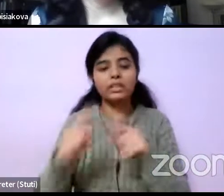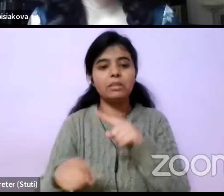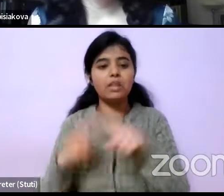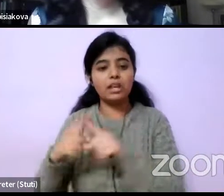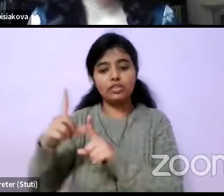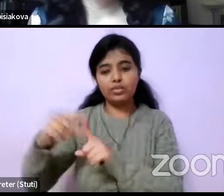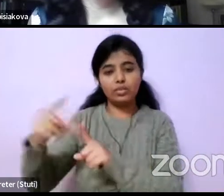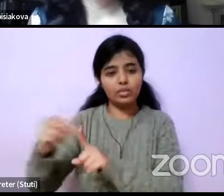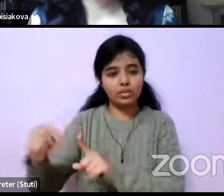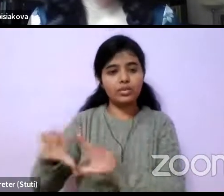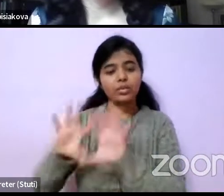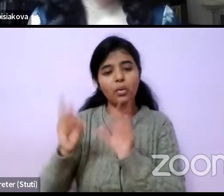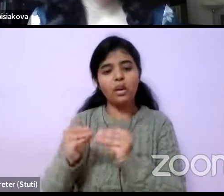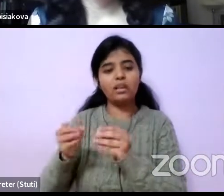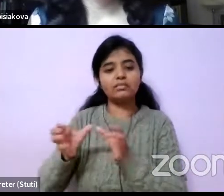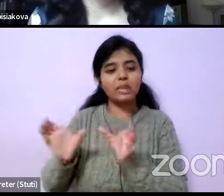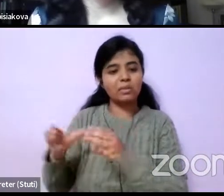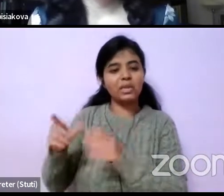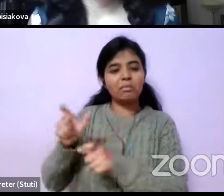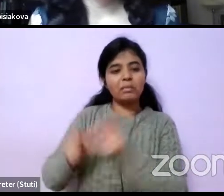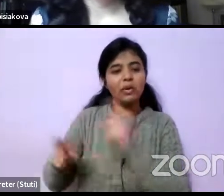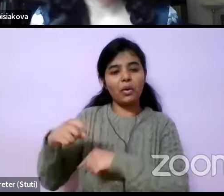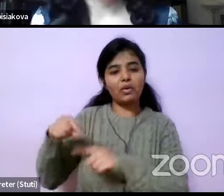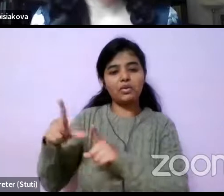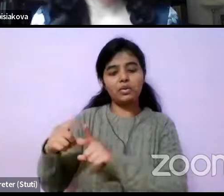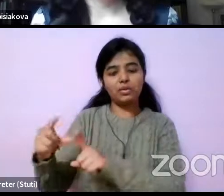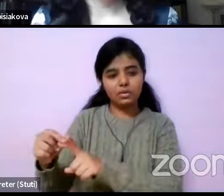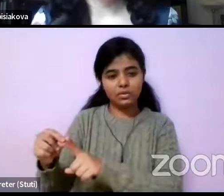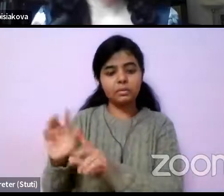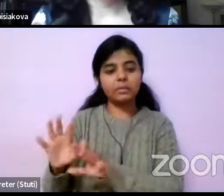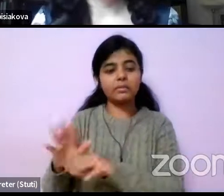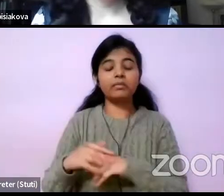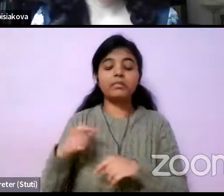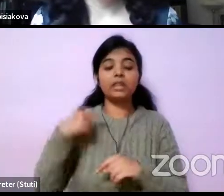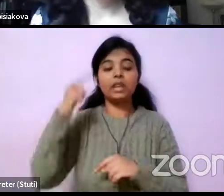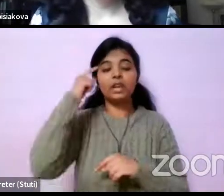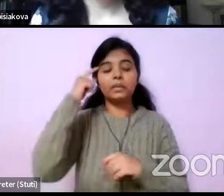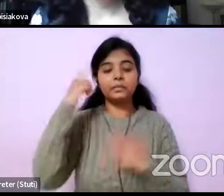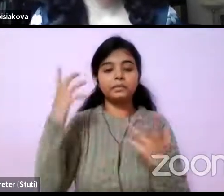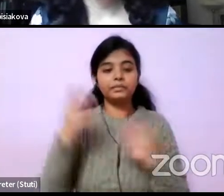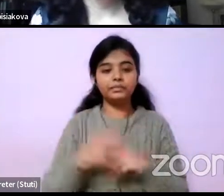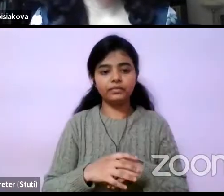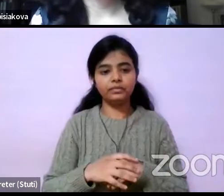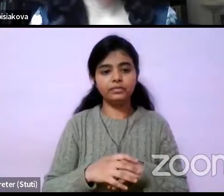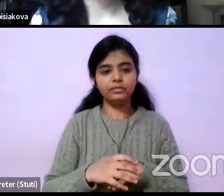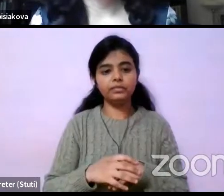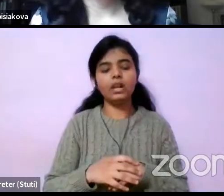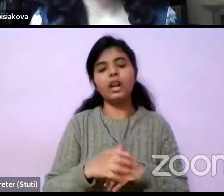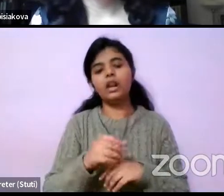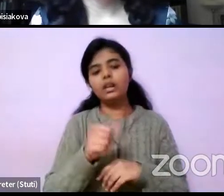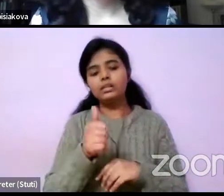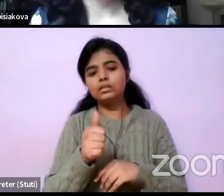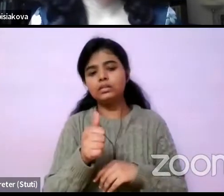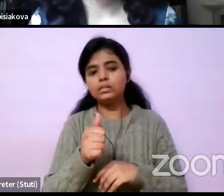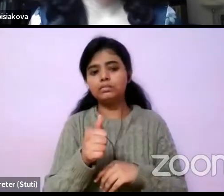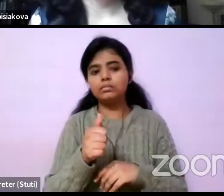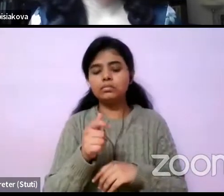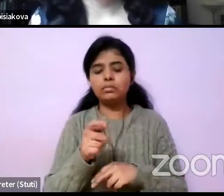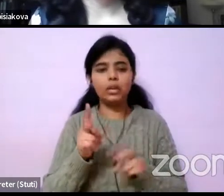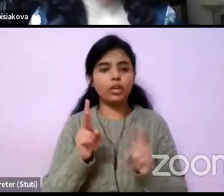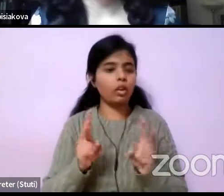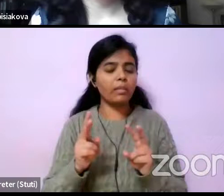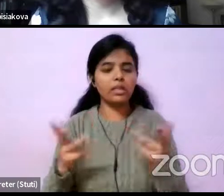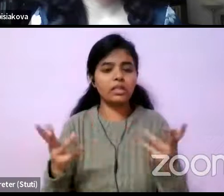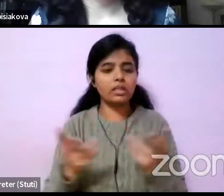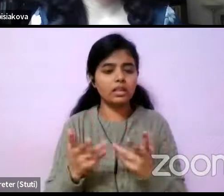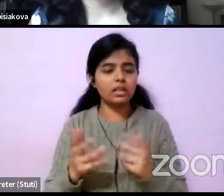are there in the community? And herein, I think that the other common thread that emerges, I think, very